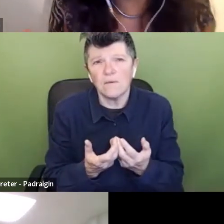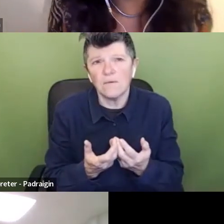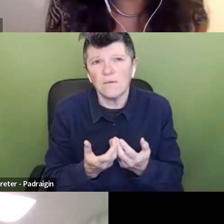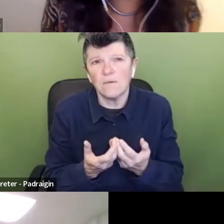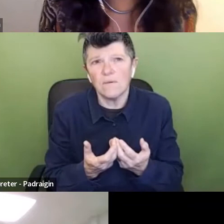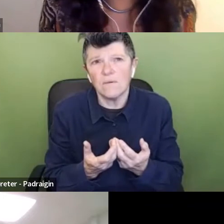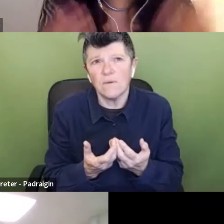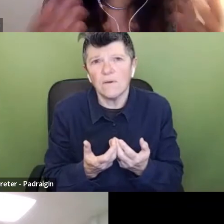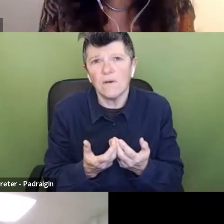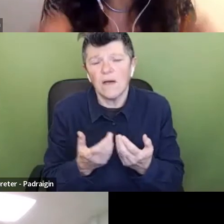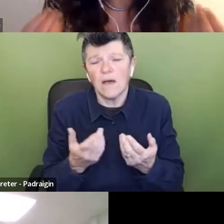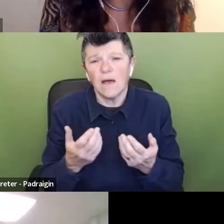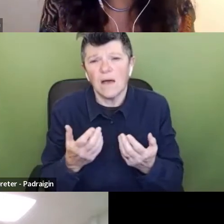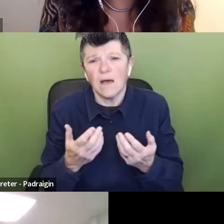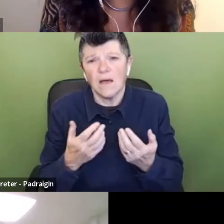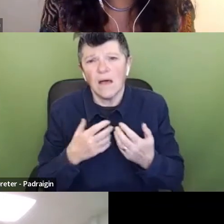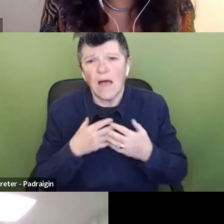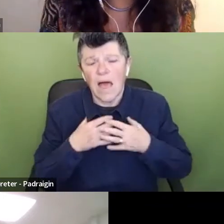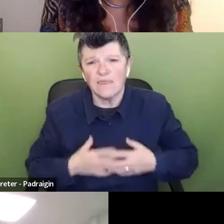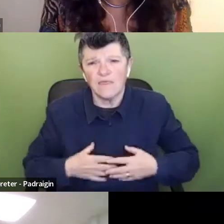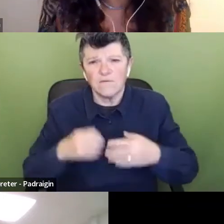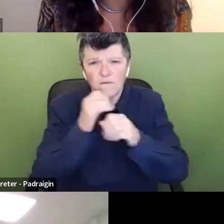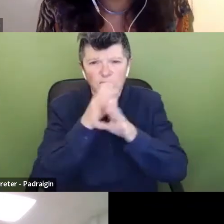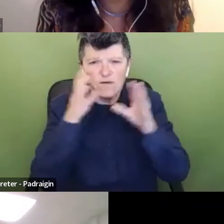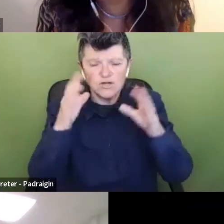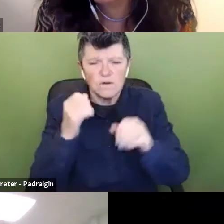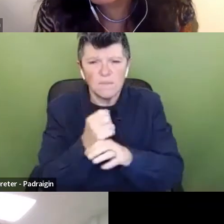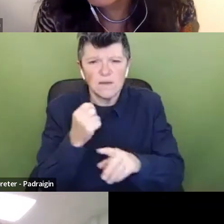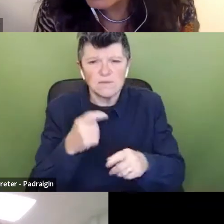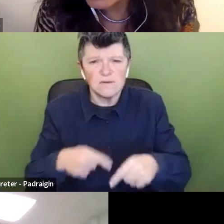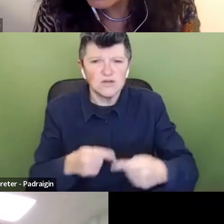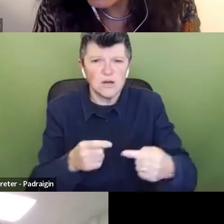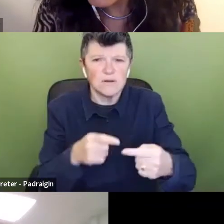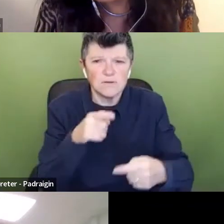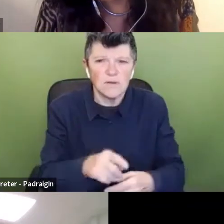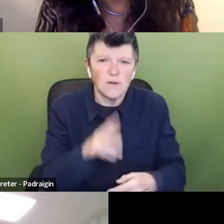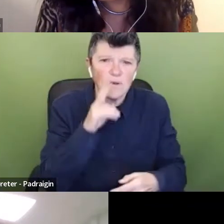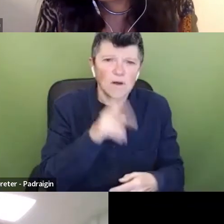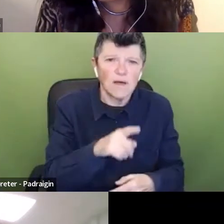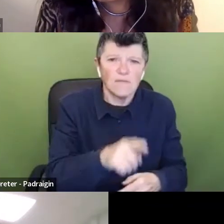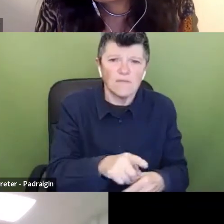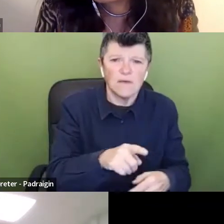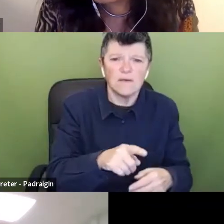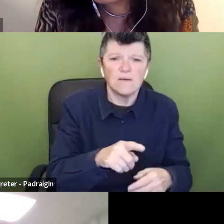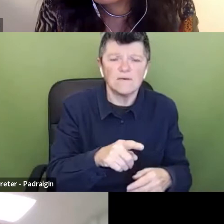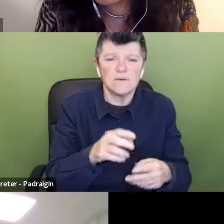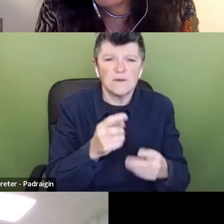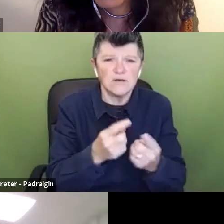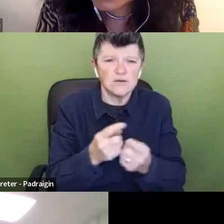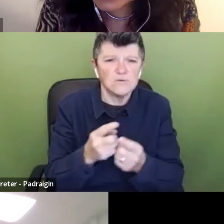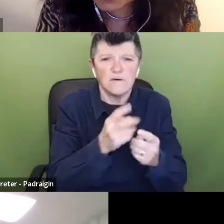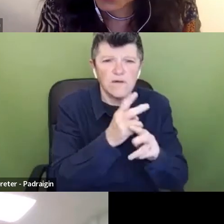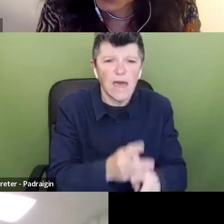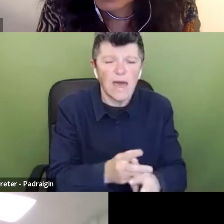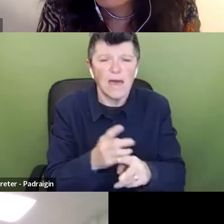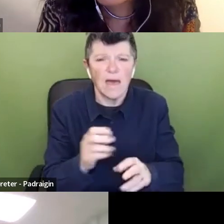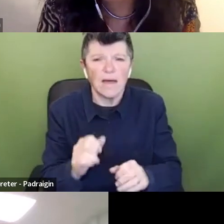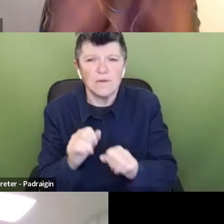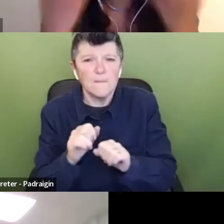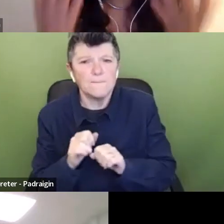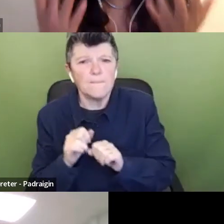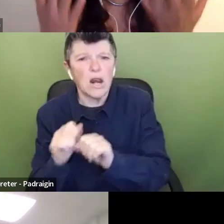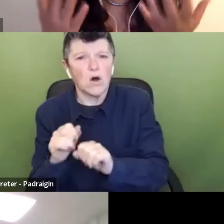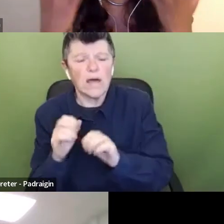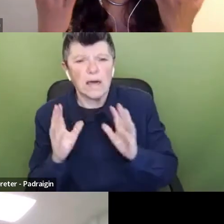Anthro-vision makes us challenge it, through looking at these practices of care and belonging. But I think I'd like to understand better, what